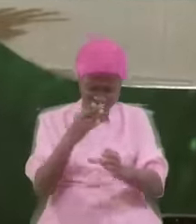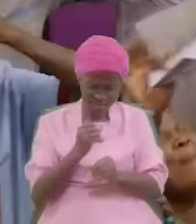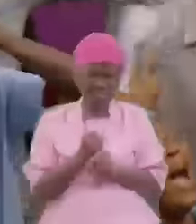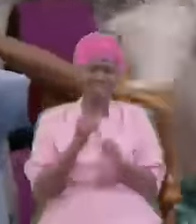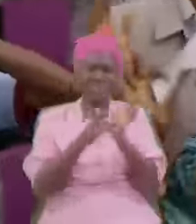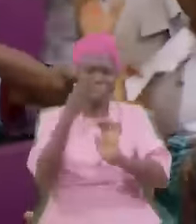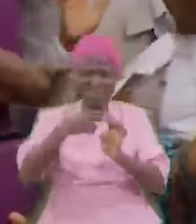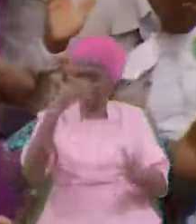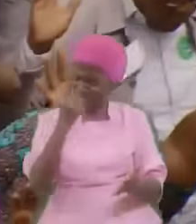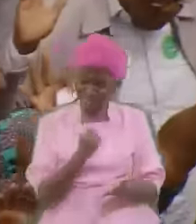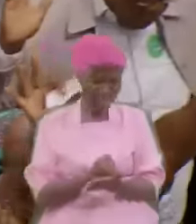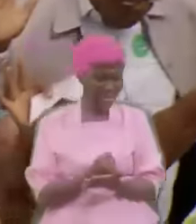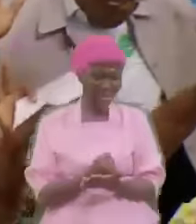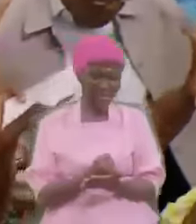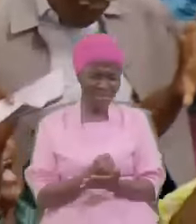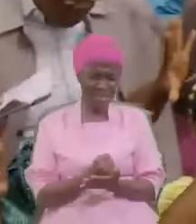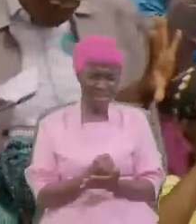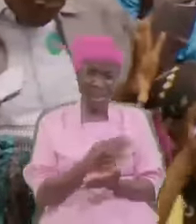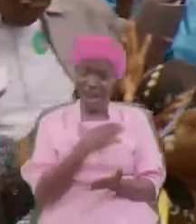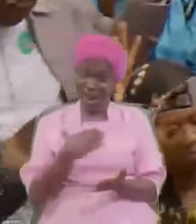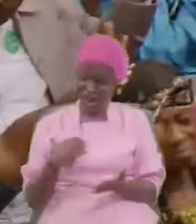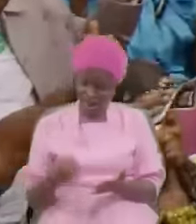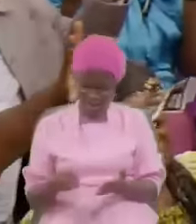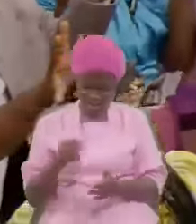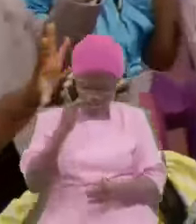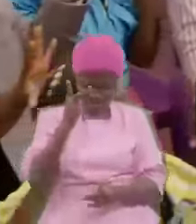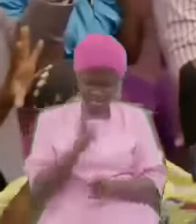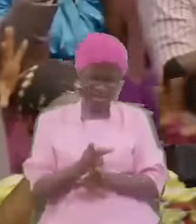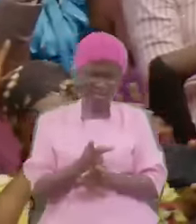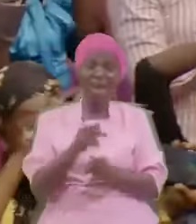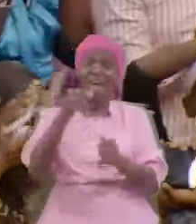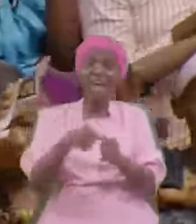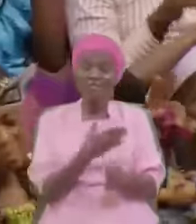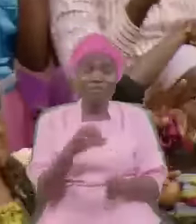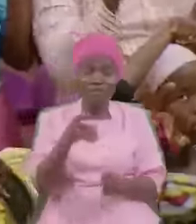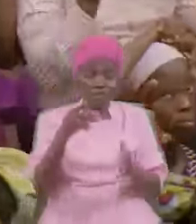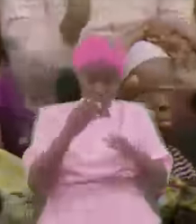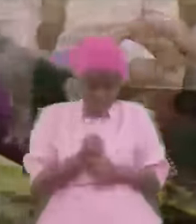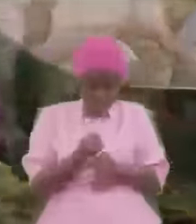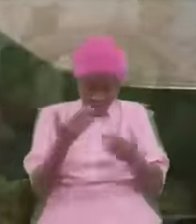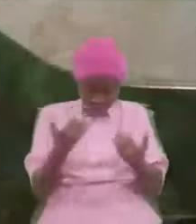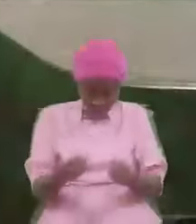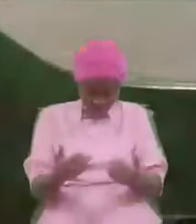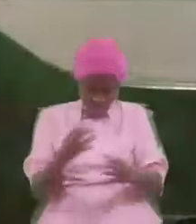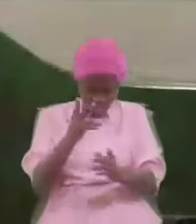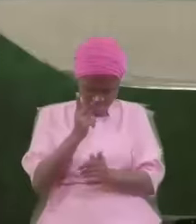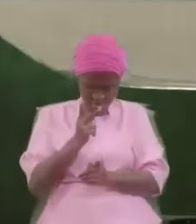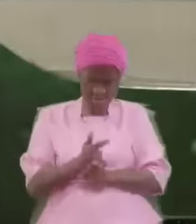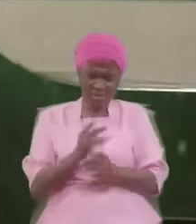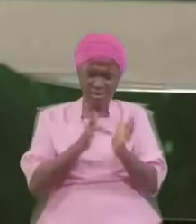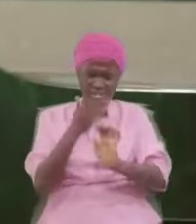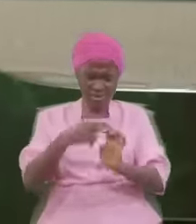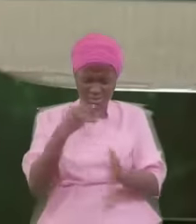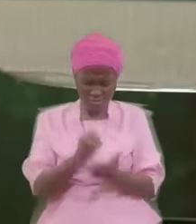receive, and retain everything you receive tonight in Jesus' name.